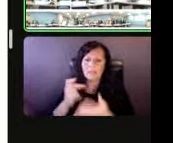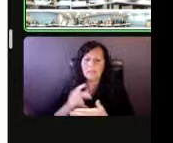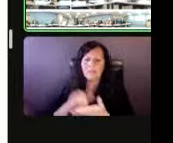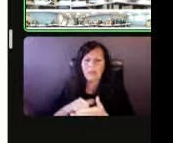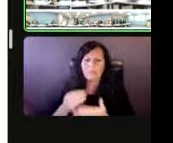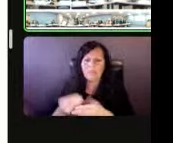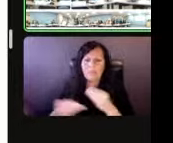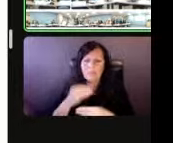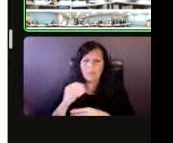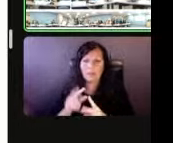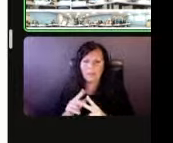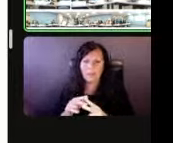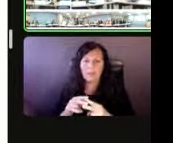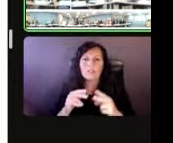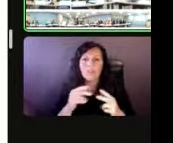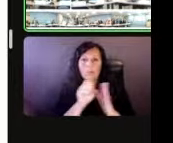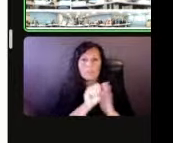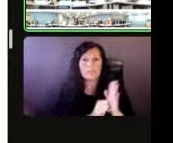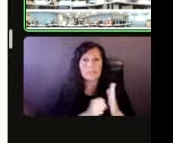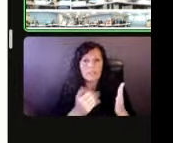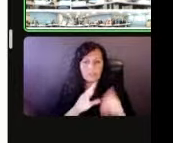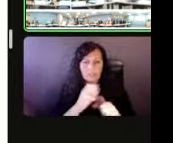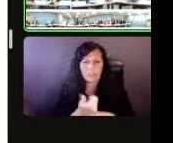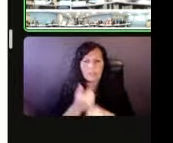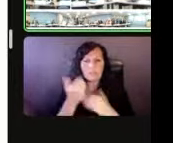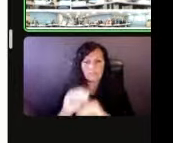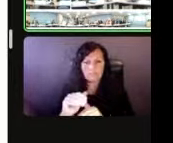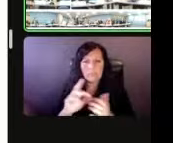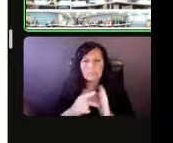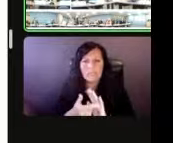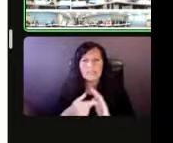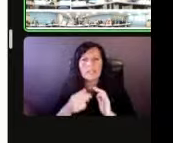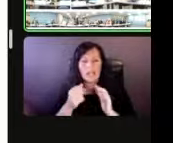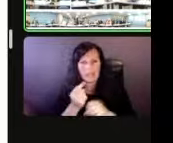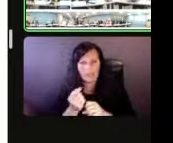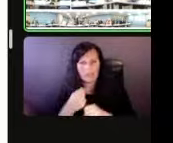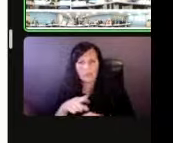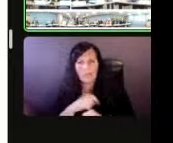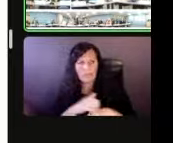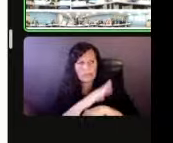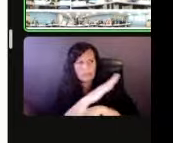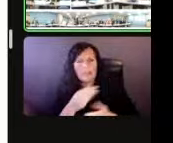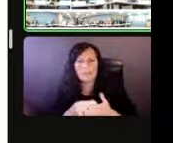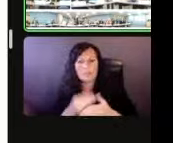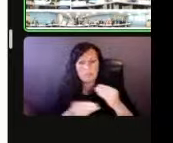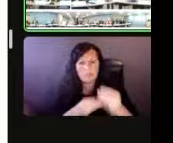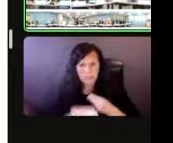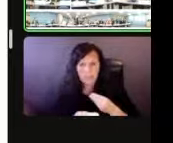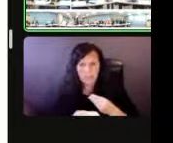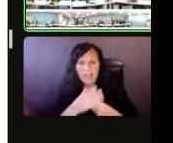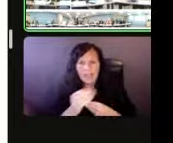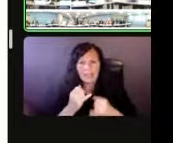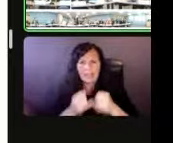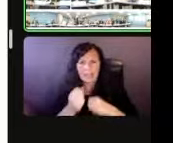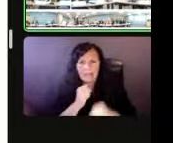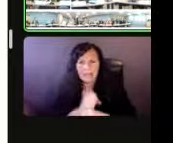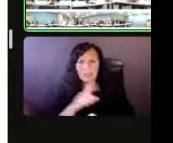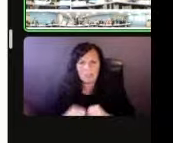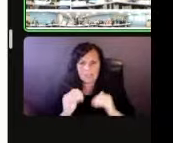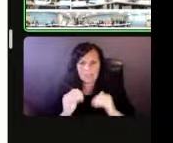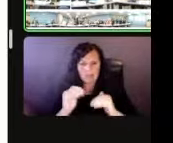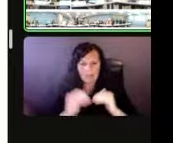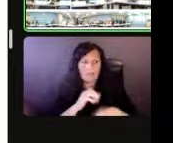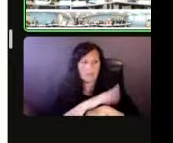have restrictions by the state. We have to submit the budget to them annually. You have to submit a balanced budget. The way we do that right now with that